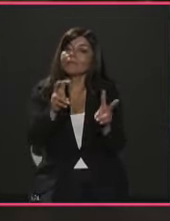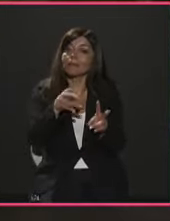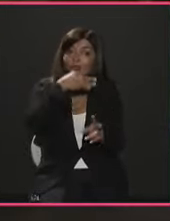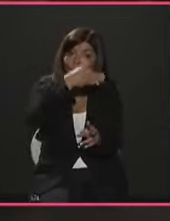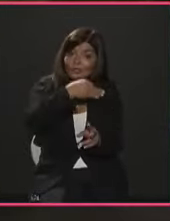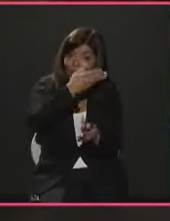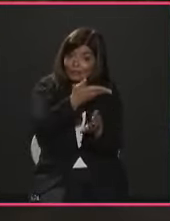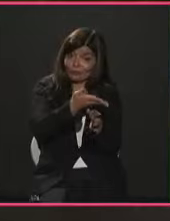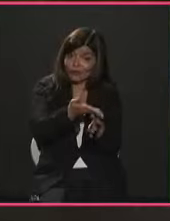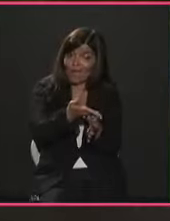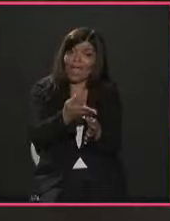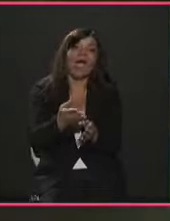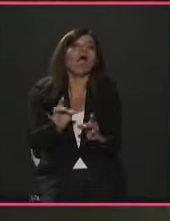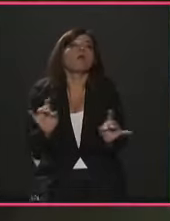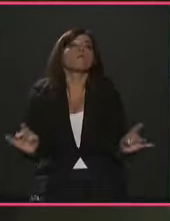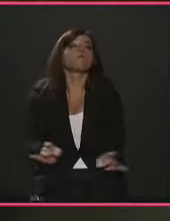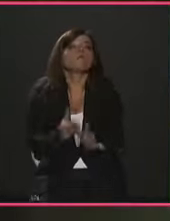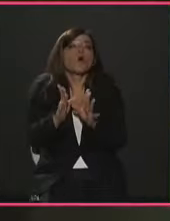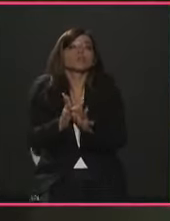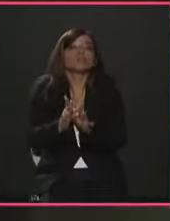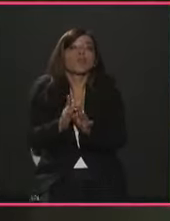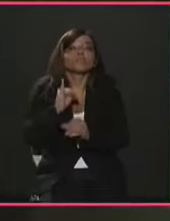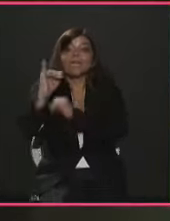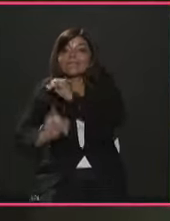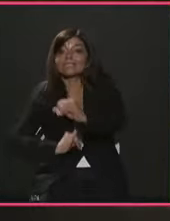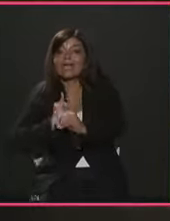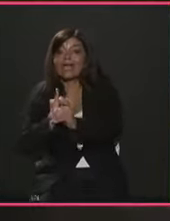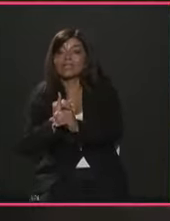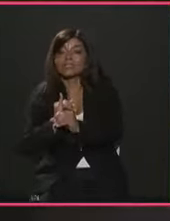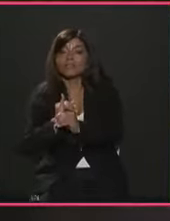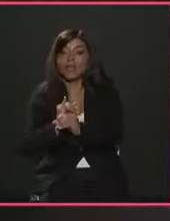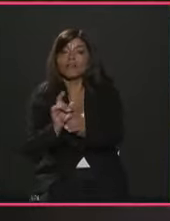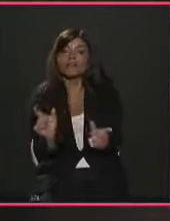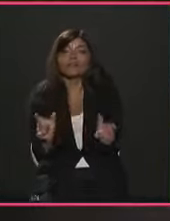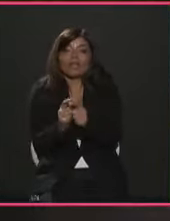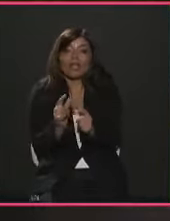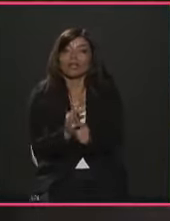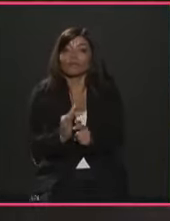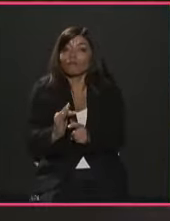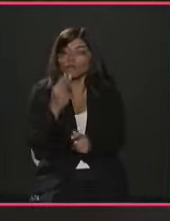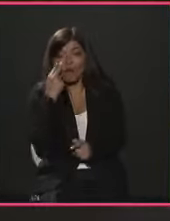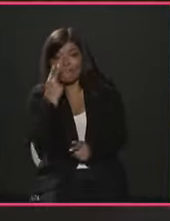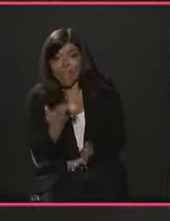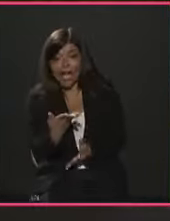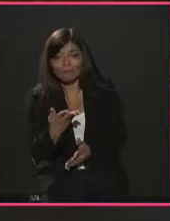discurso y con la posible internacionalización de congreso futuro